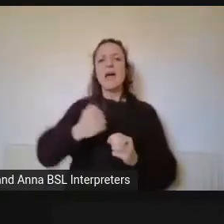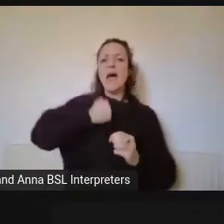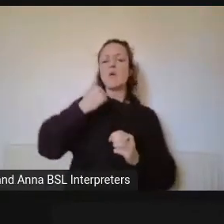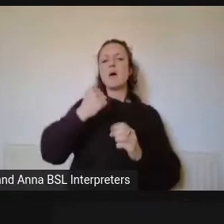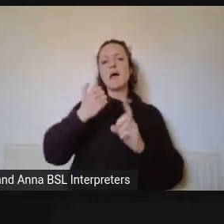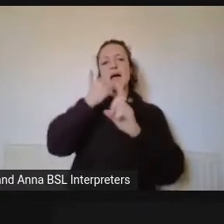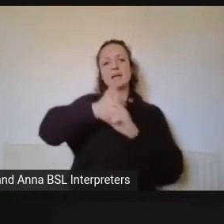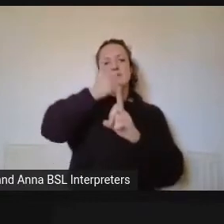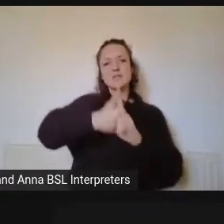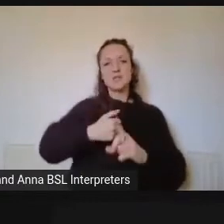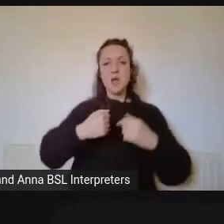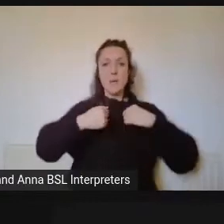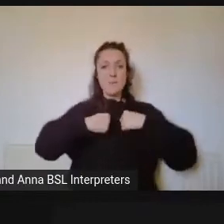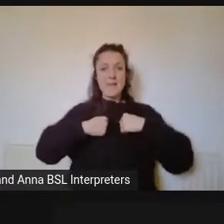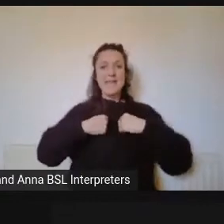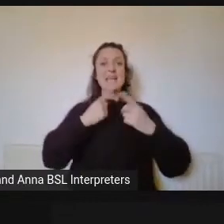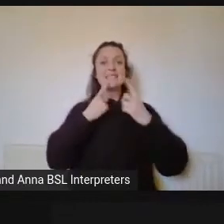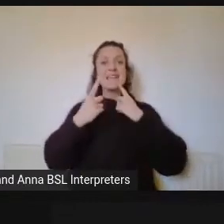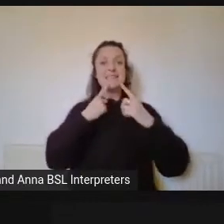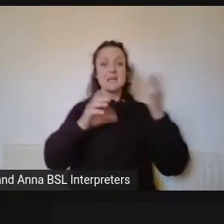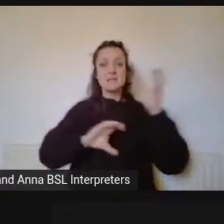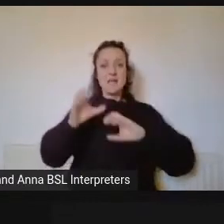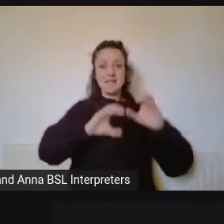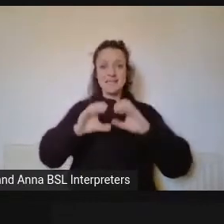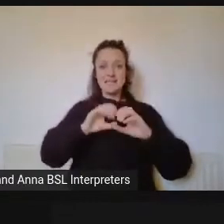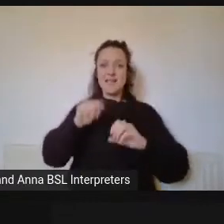scientist, that is where I'm drawing my battleground.